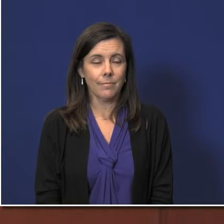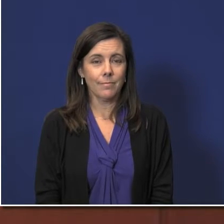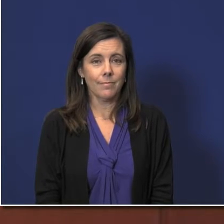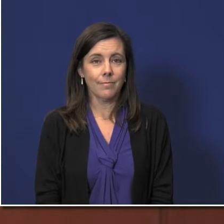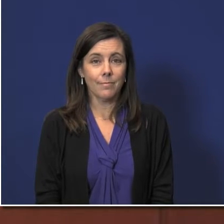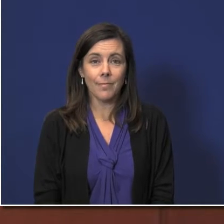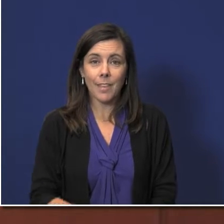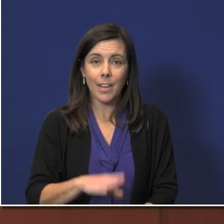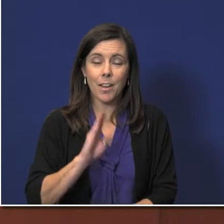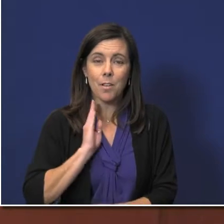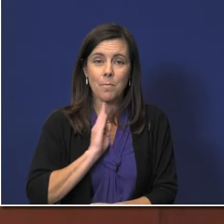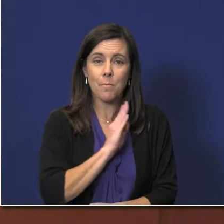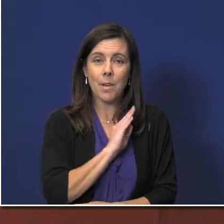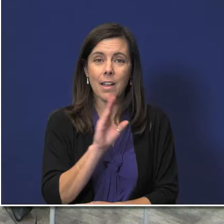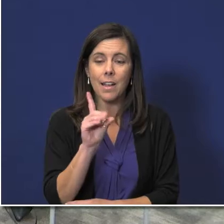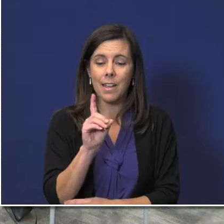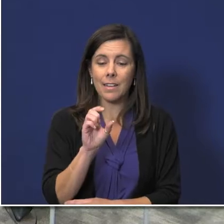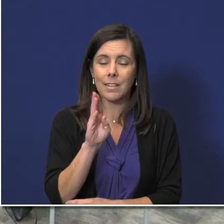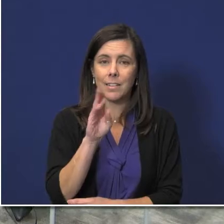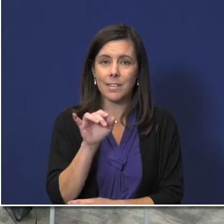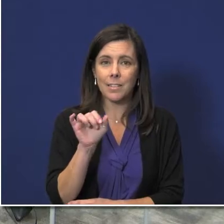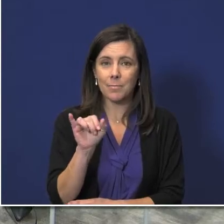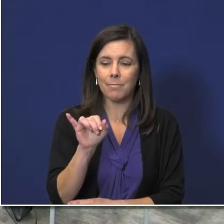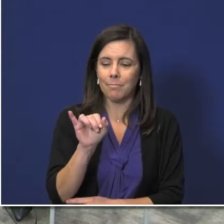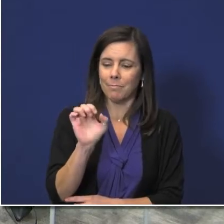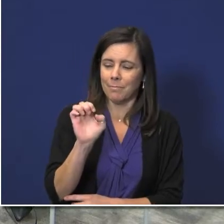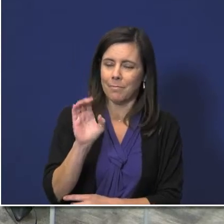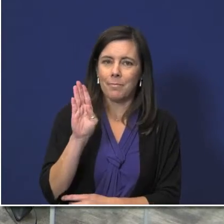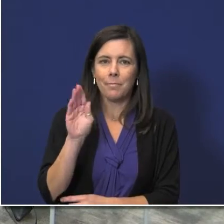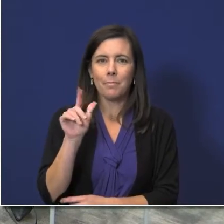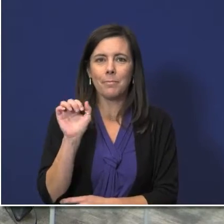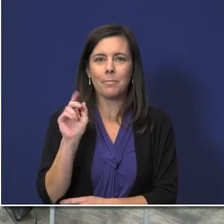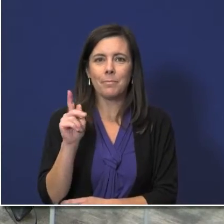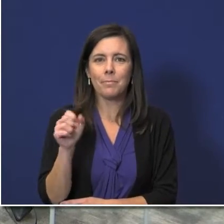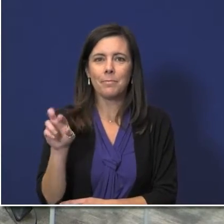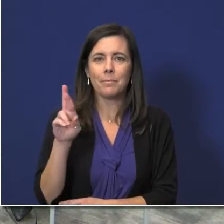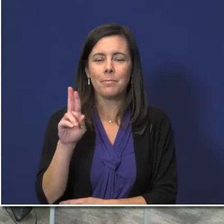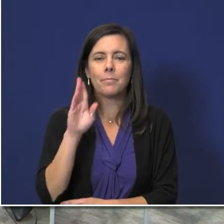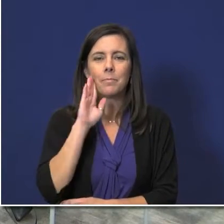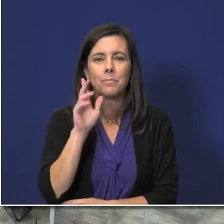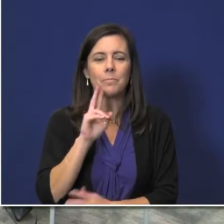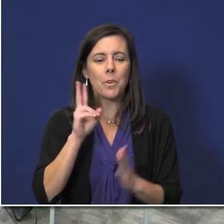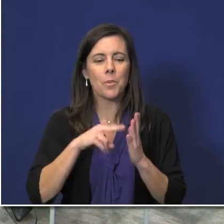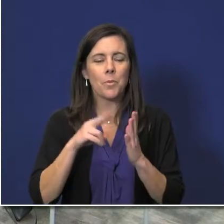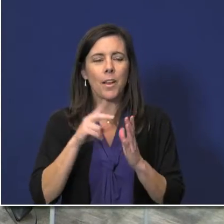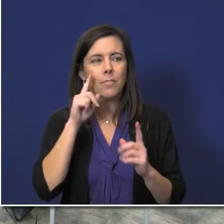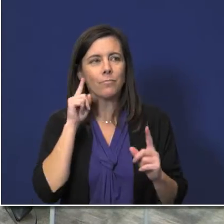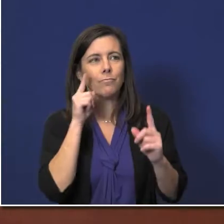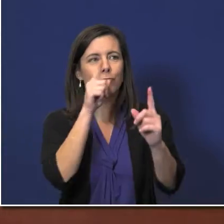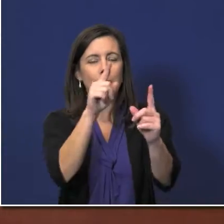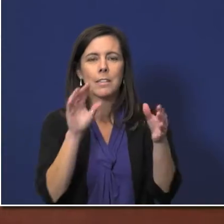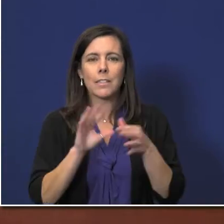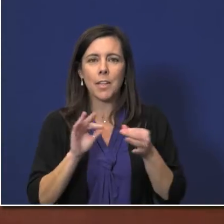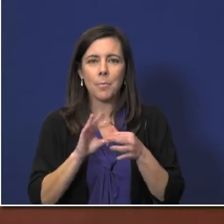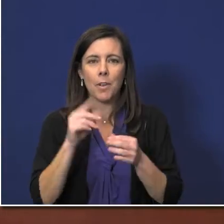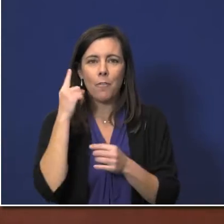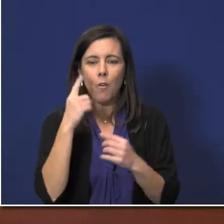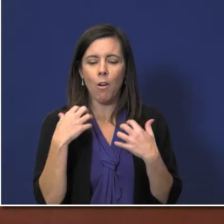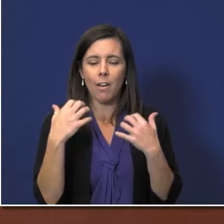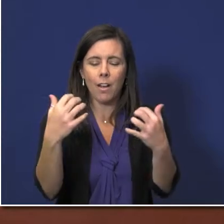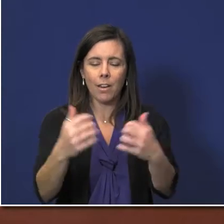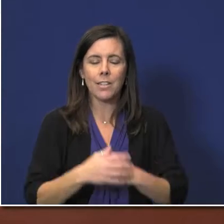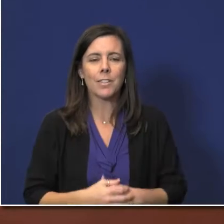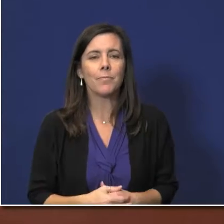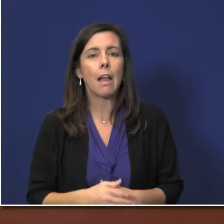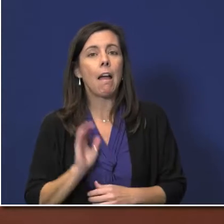Board member Debbie Blackshear will read the district's vision and mission statement for the benefit of the audience. Ms. Blackshear. Thank you.